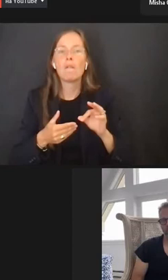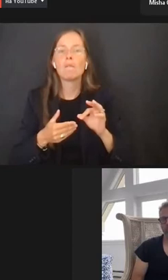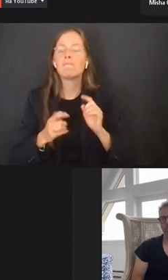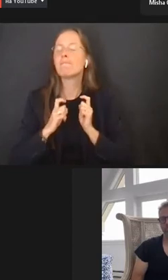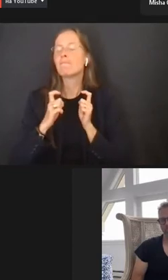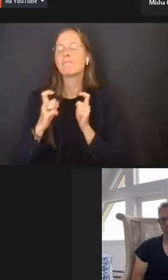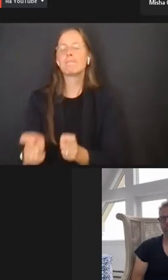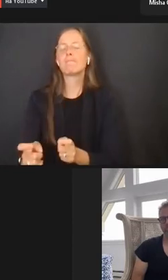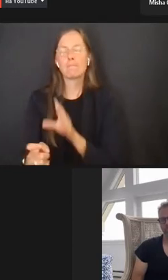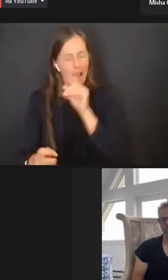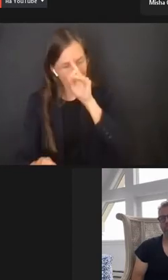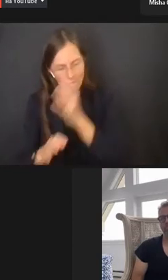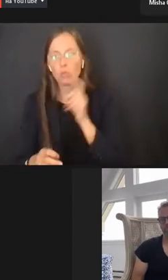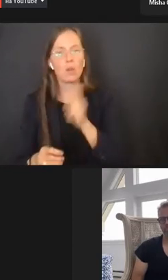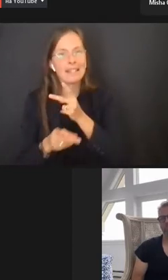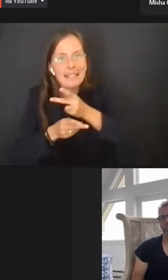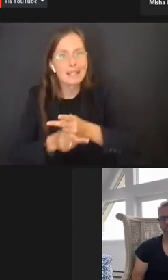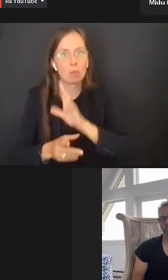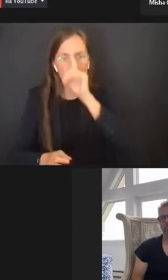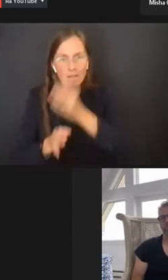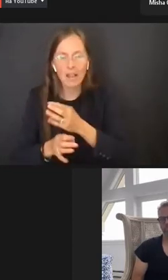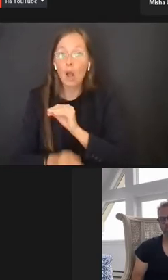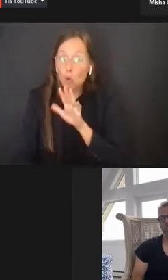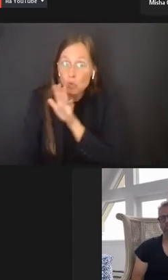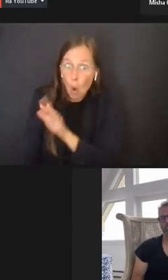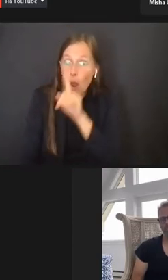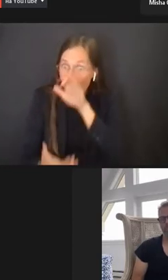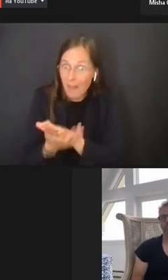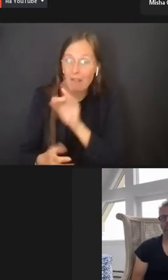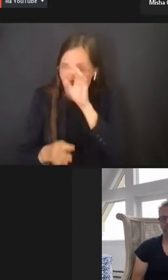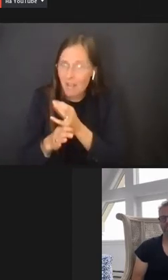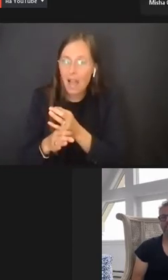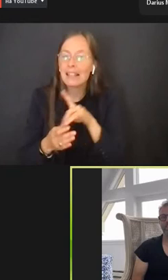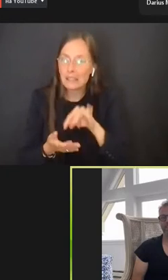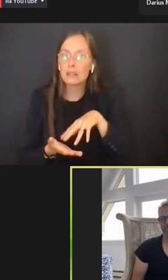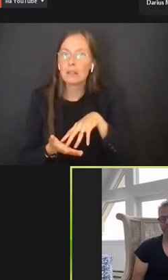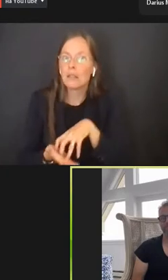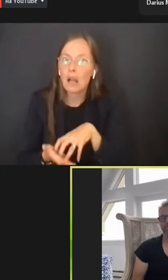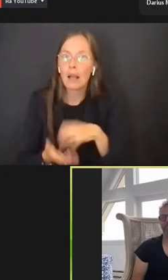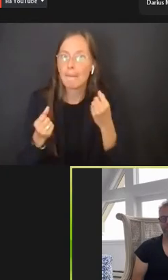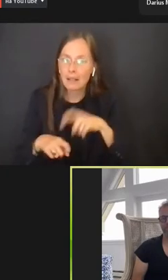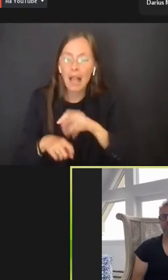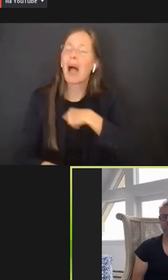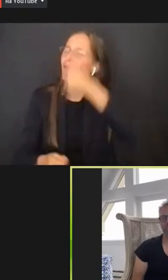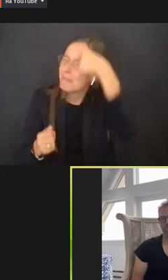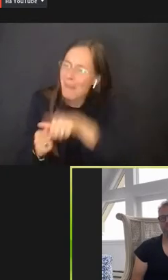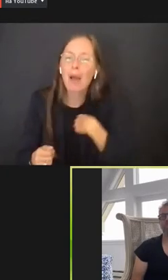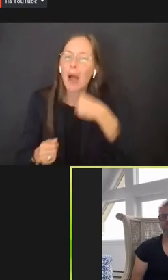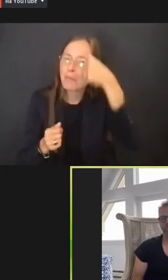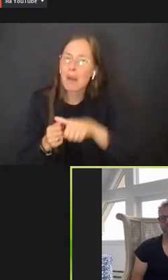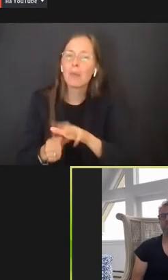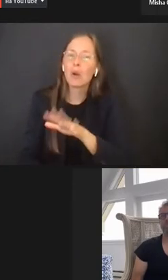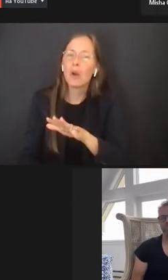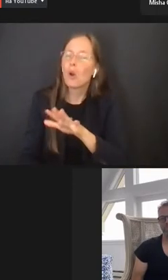You just had to keep the faith going, and your faith faltered many times. I do remember that. And I remember being like, you remember,